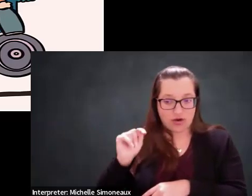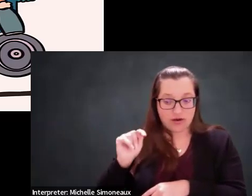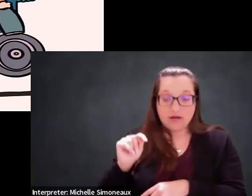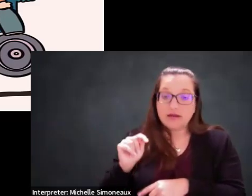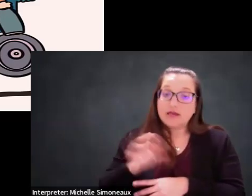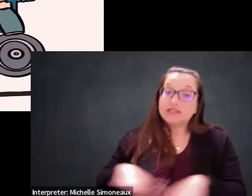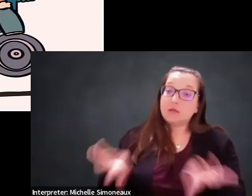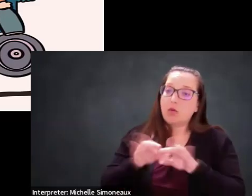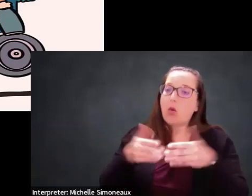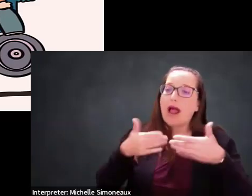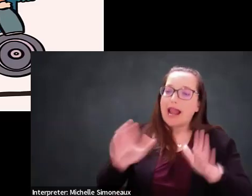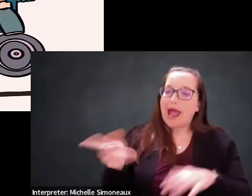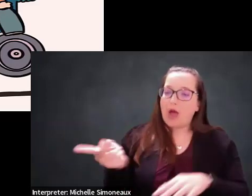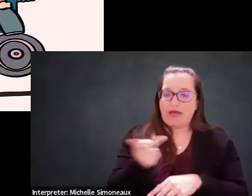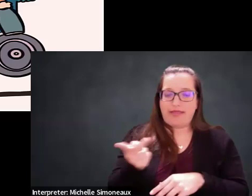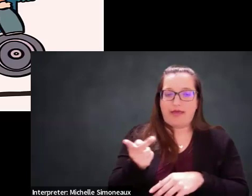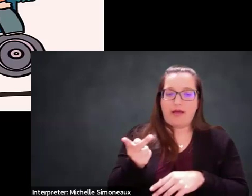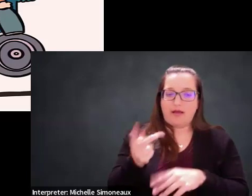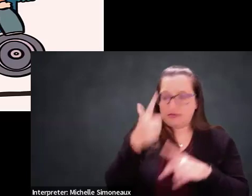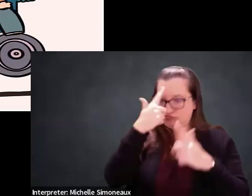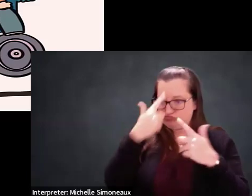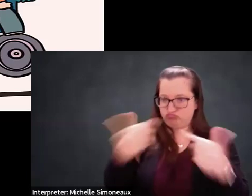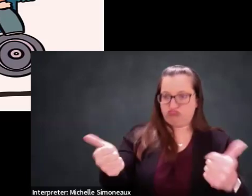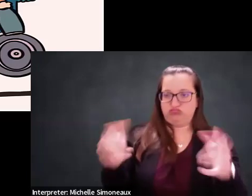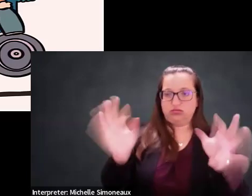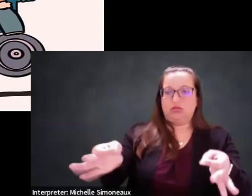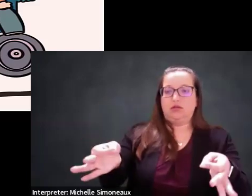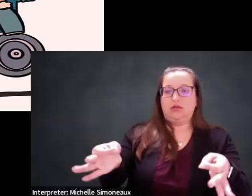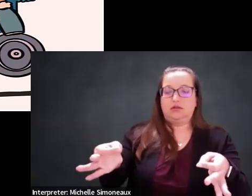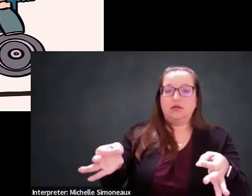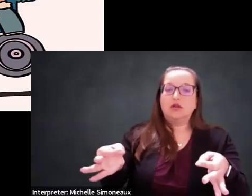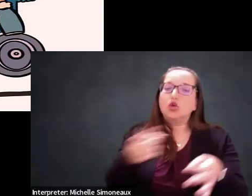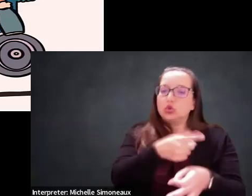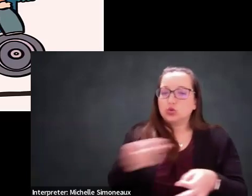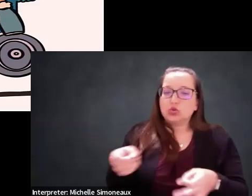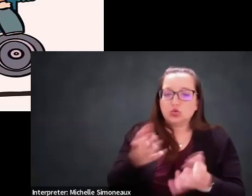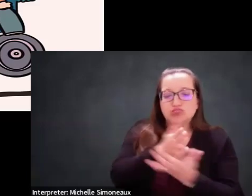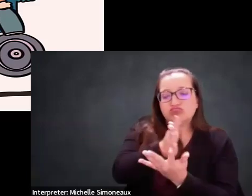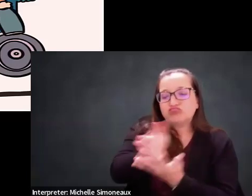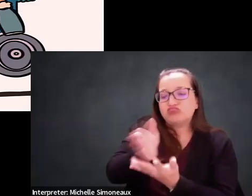allowing them the idea for communication autonomy. We're giving them different avenues to pursue.